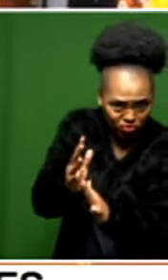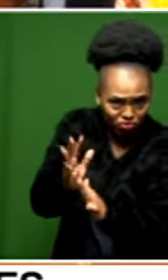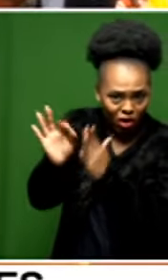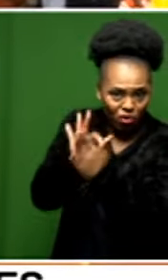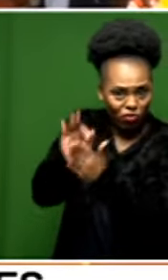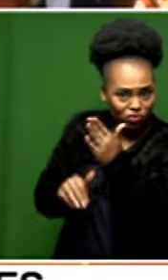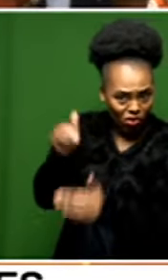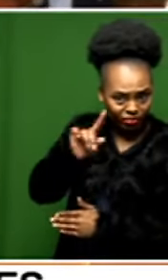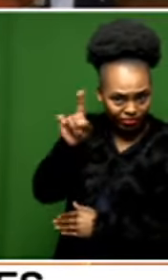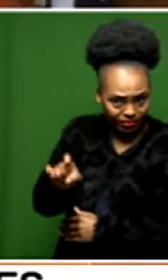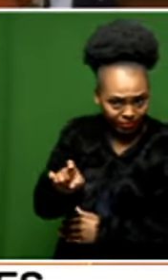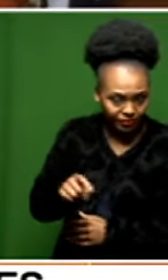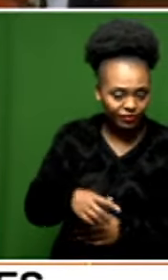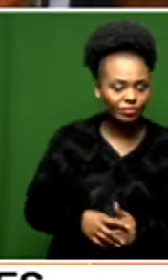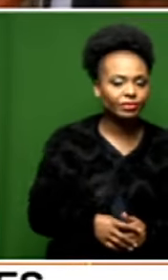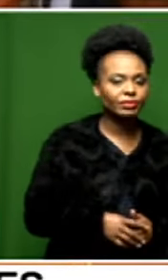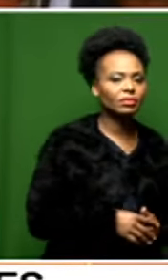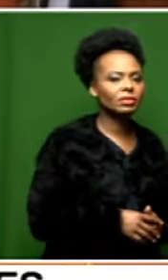vote?